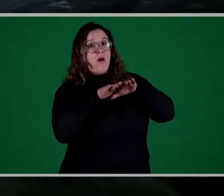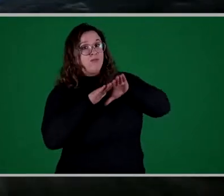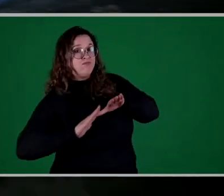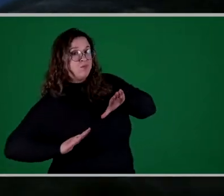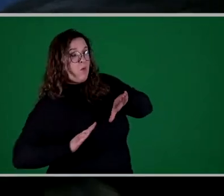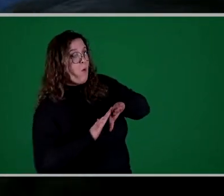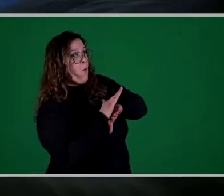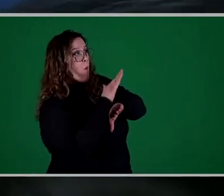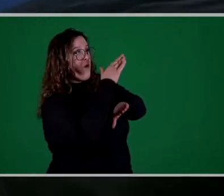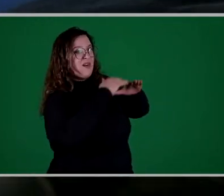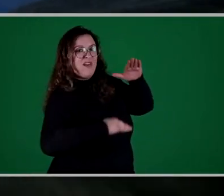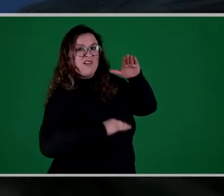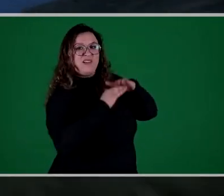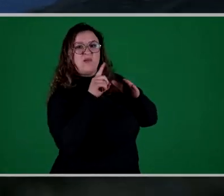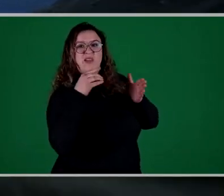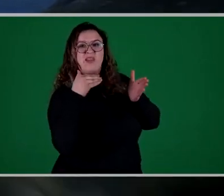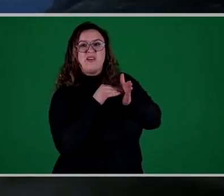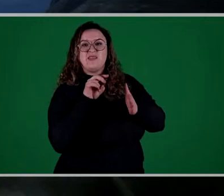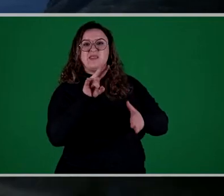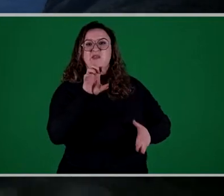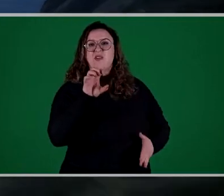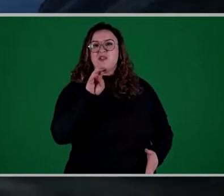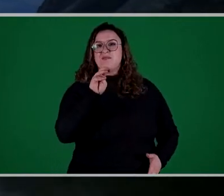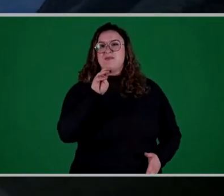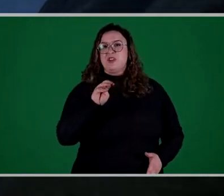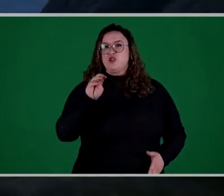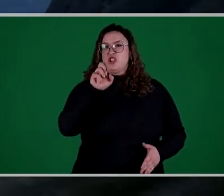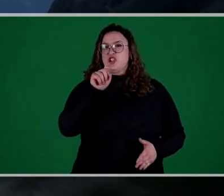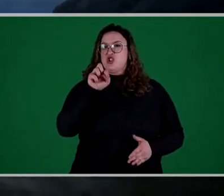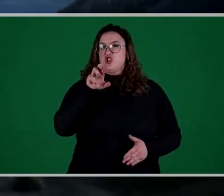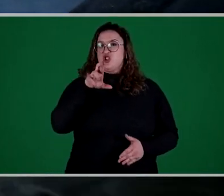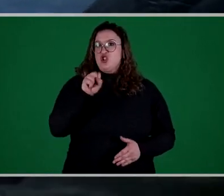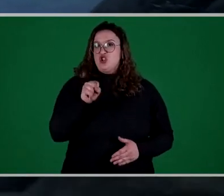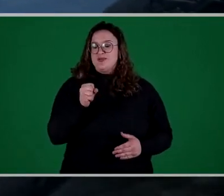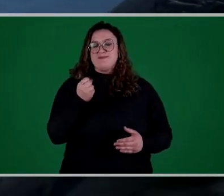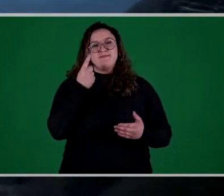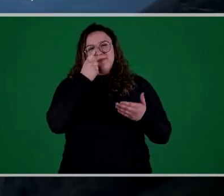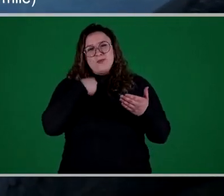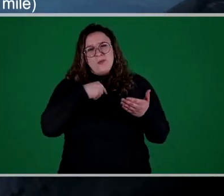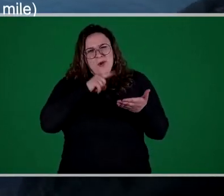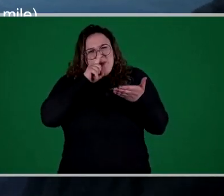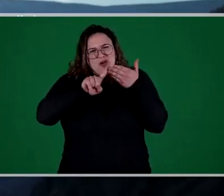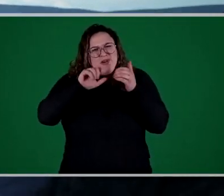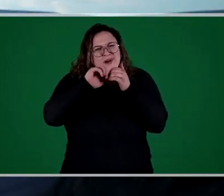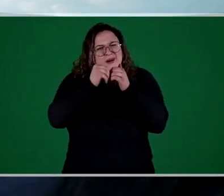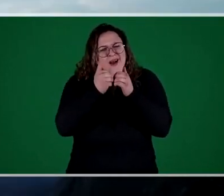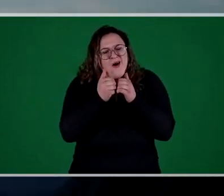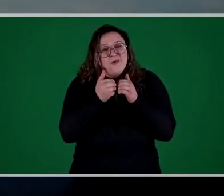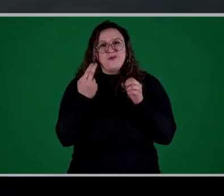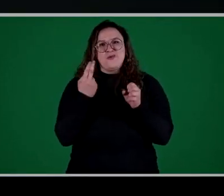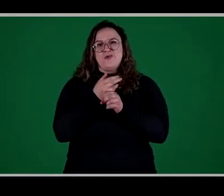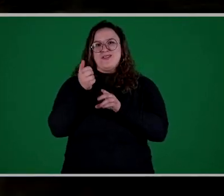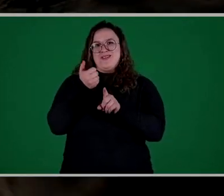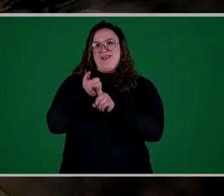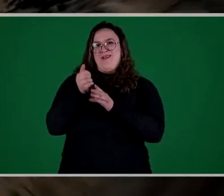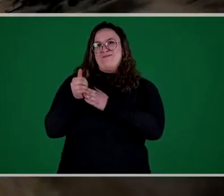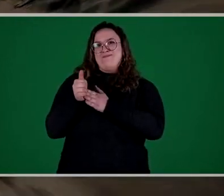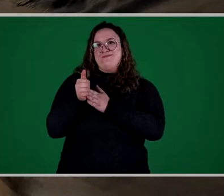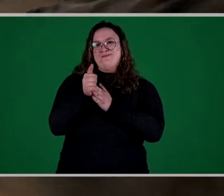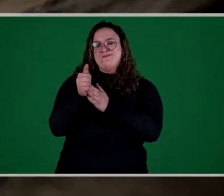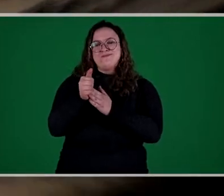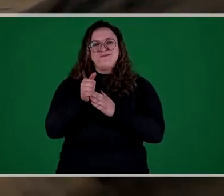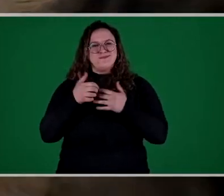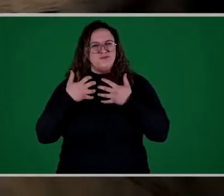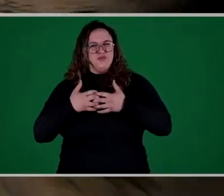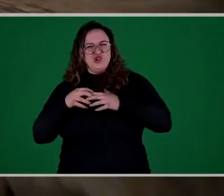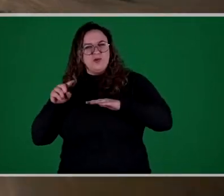height of about 1,700 meters. MBARI researchers use AUVs, autonomous underwater vehicles, to